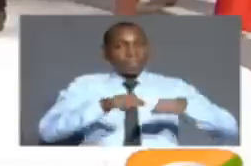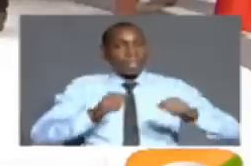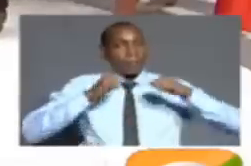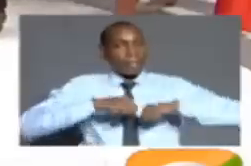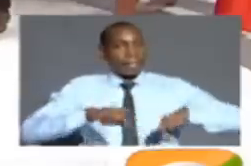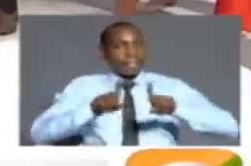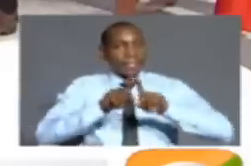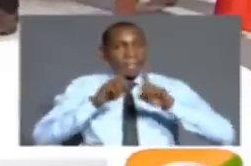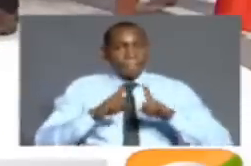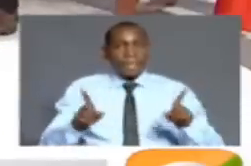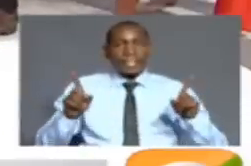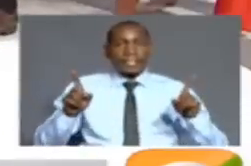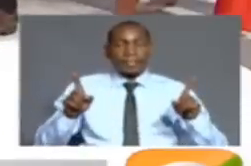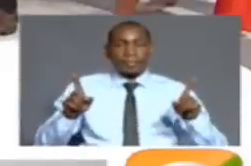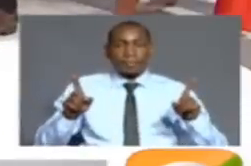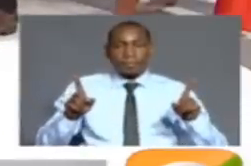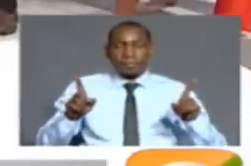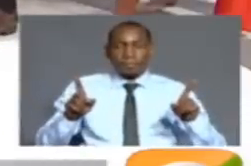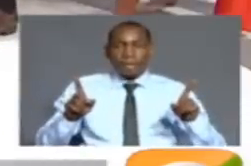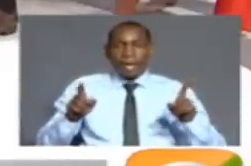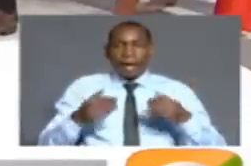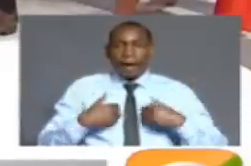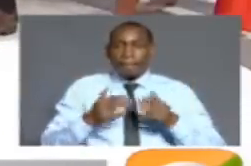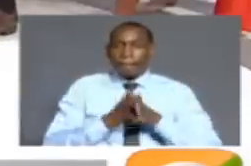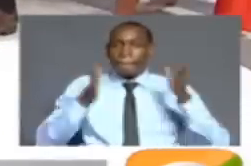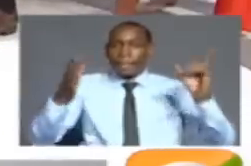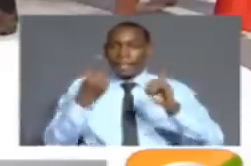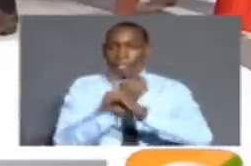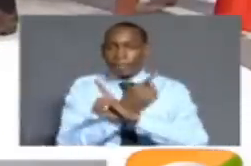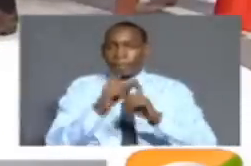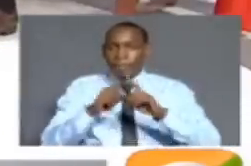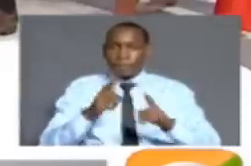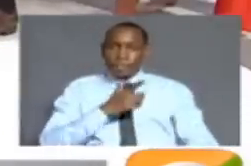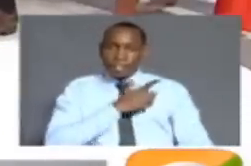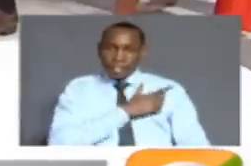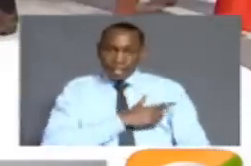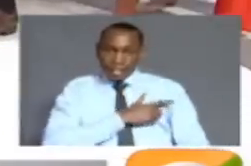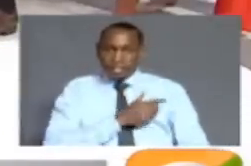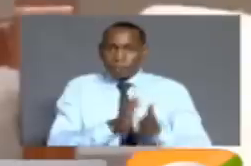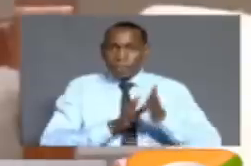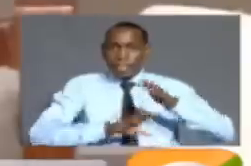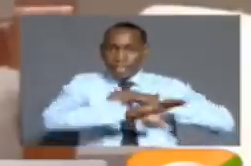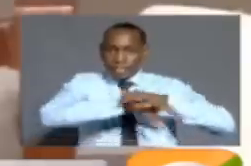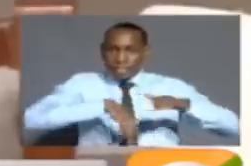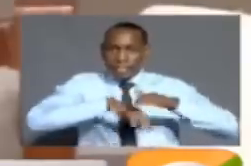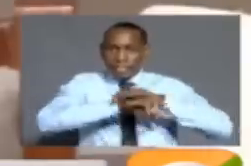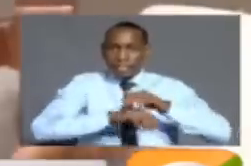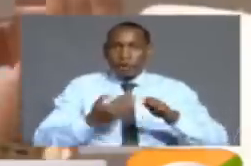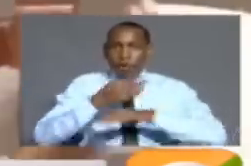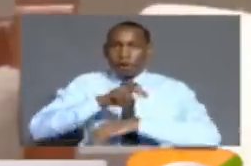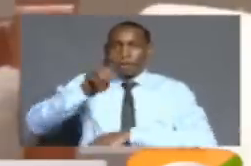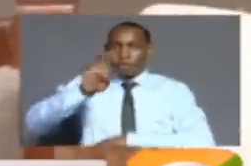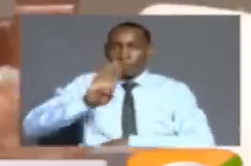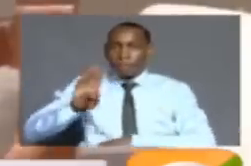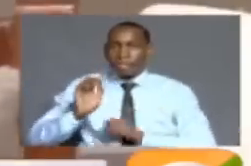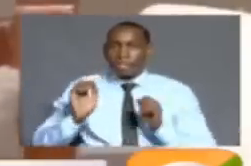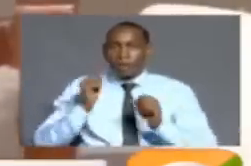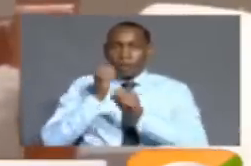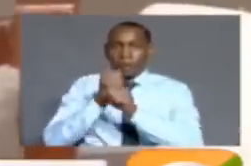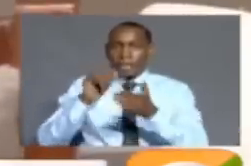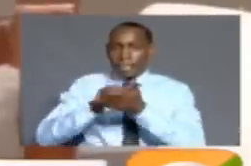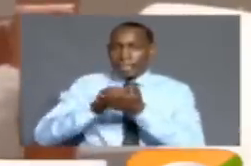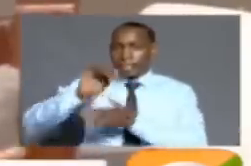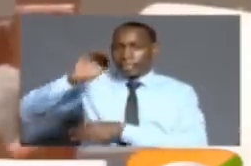And I can agree with his team. But there is a huge difference between just being lazy versus stealing over 2 billion shillings for functions that your